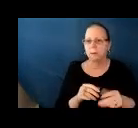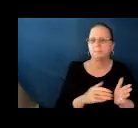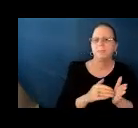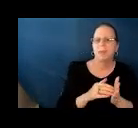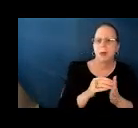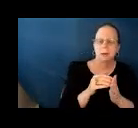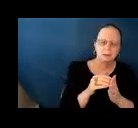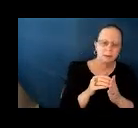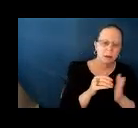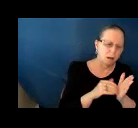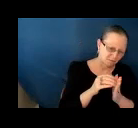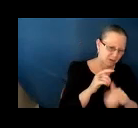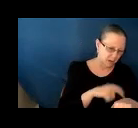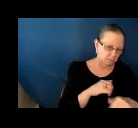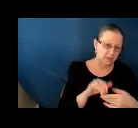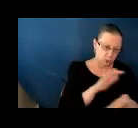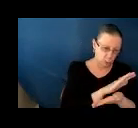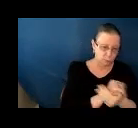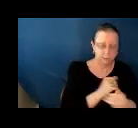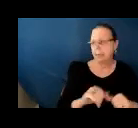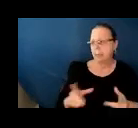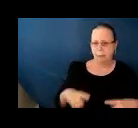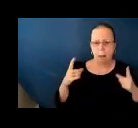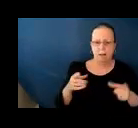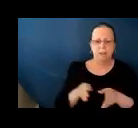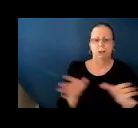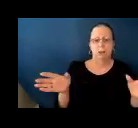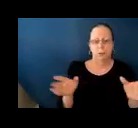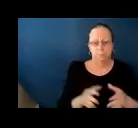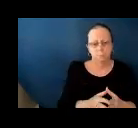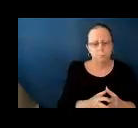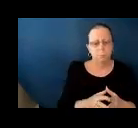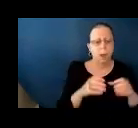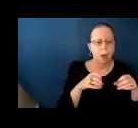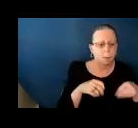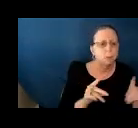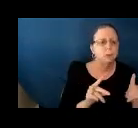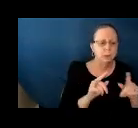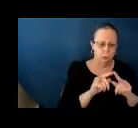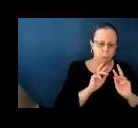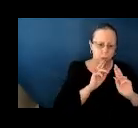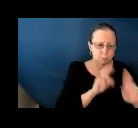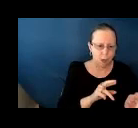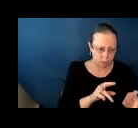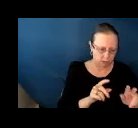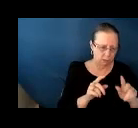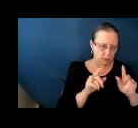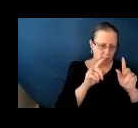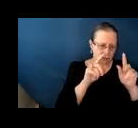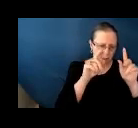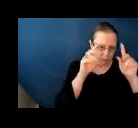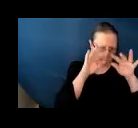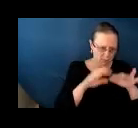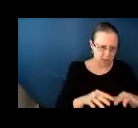in schools and in life in general, right? Opportunities to respond comes down to who can process